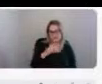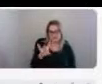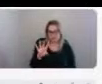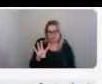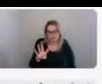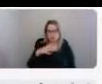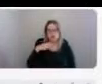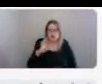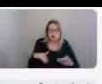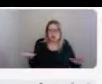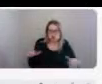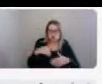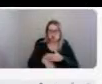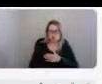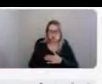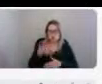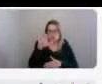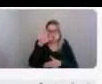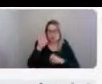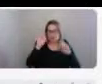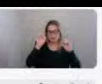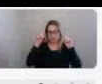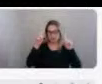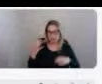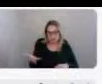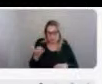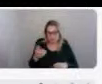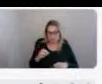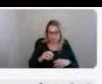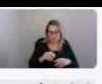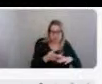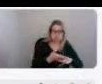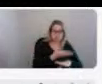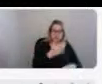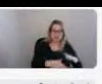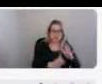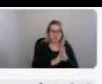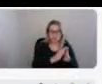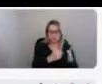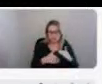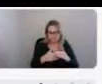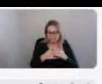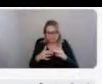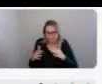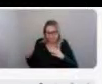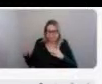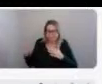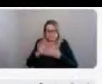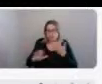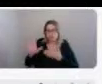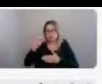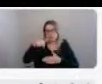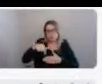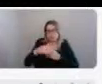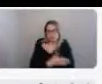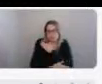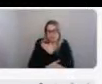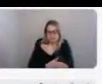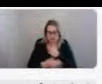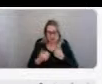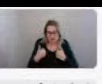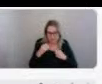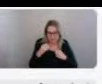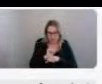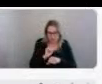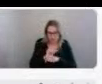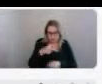our children were born raised and educated from preschool through college in this community i have worked